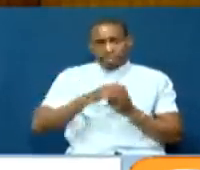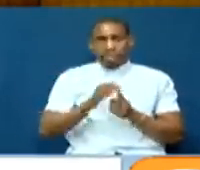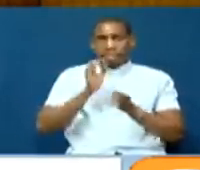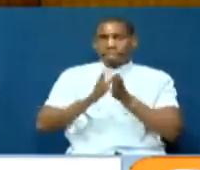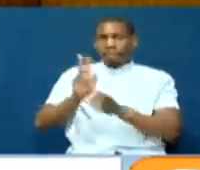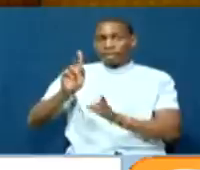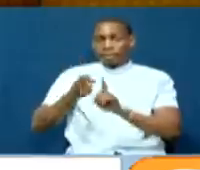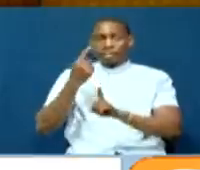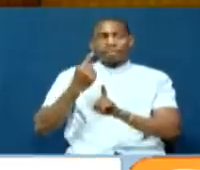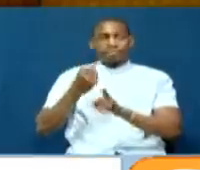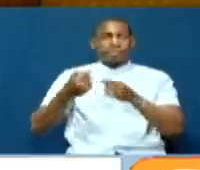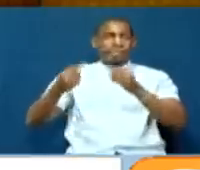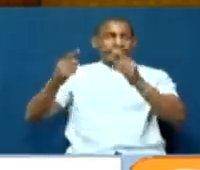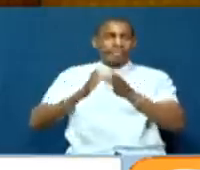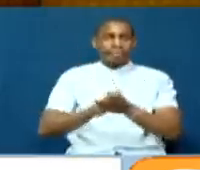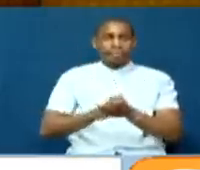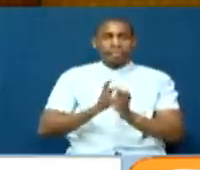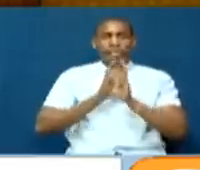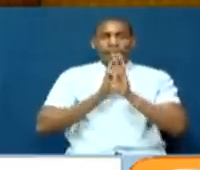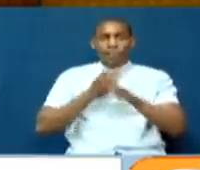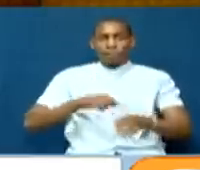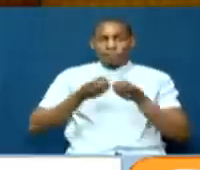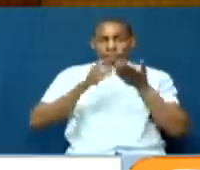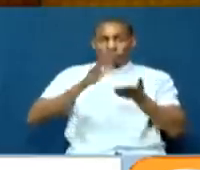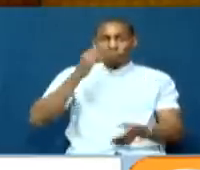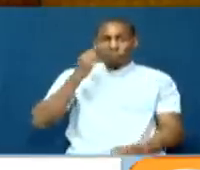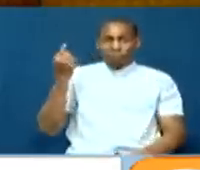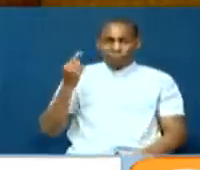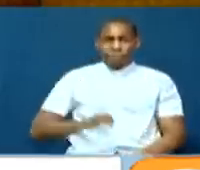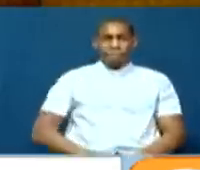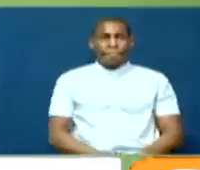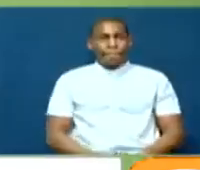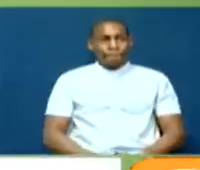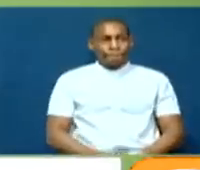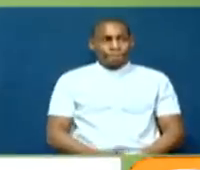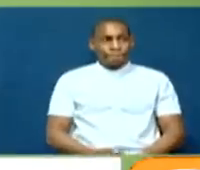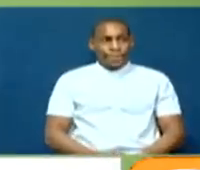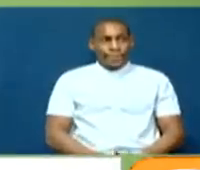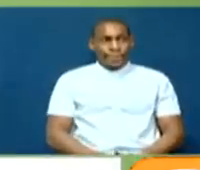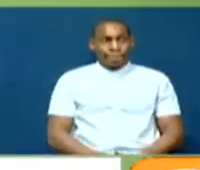should Kenya Kwanza win. Francis Kashuri tells us more.